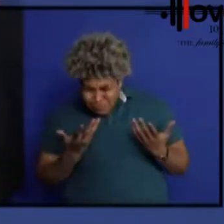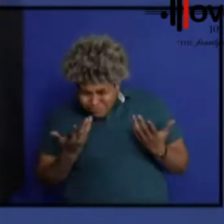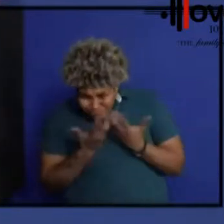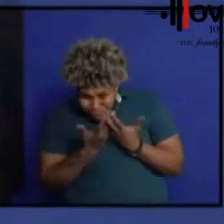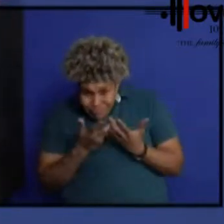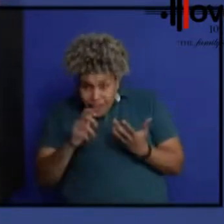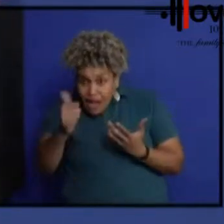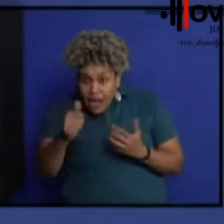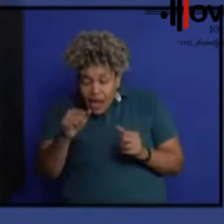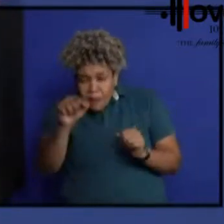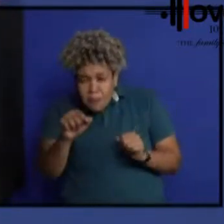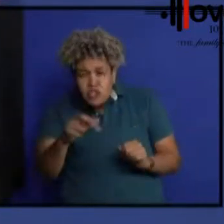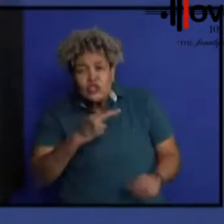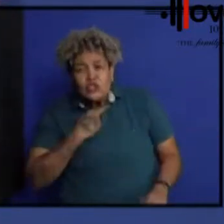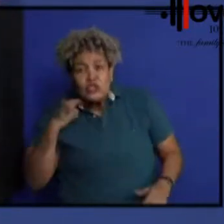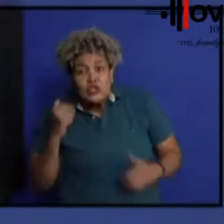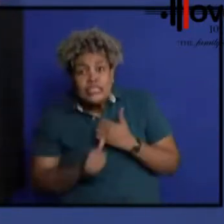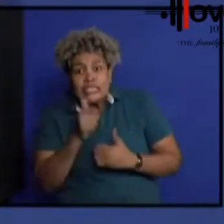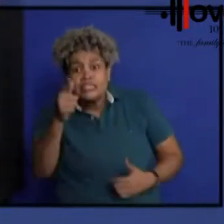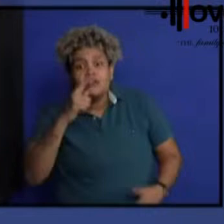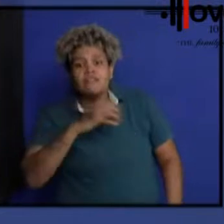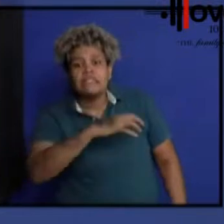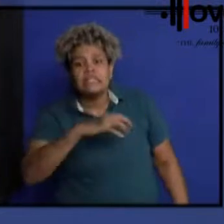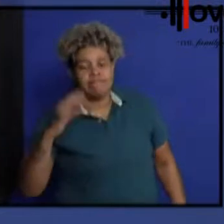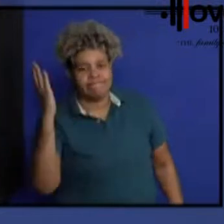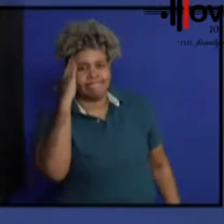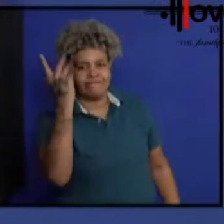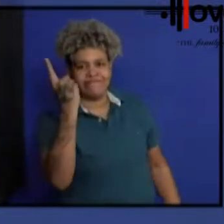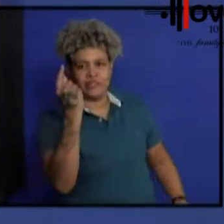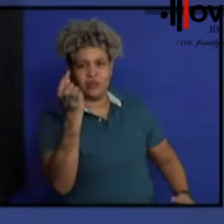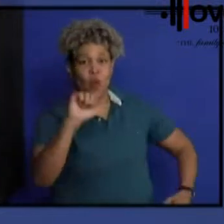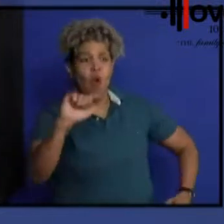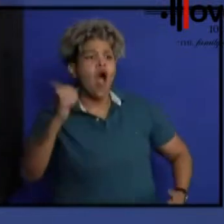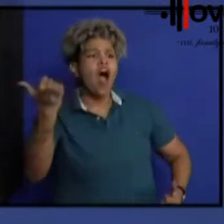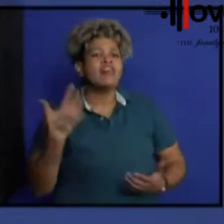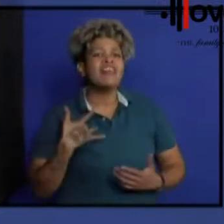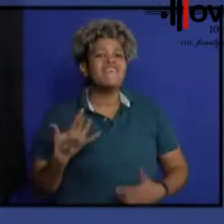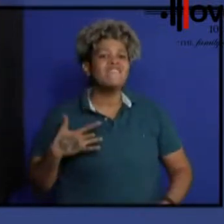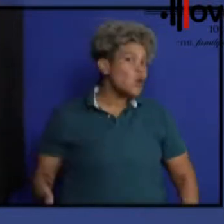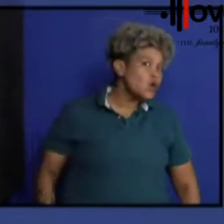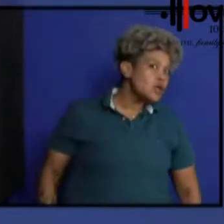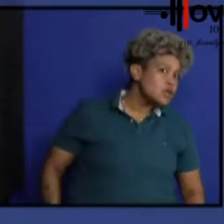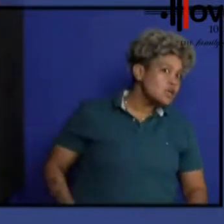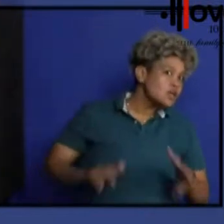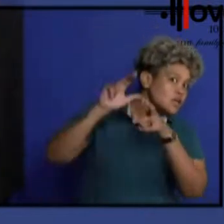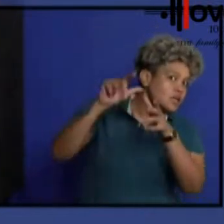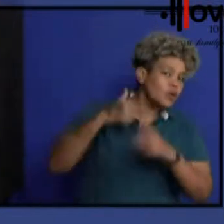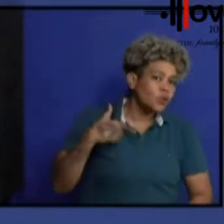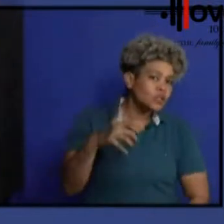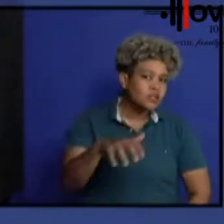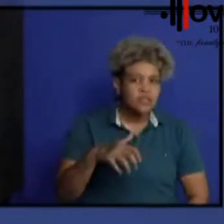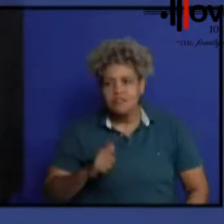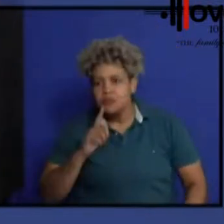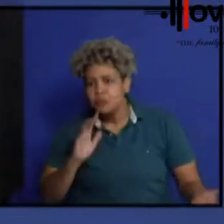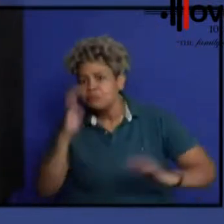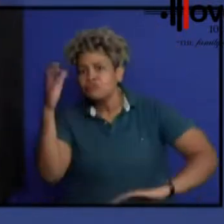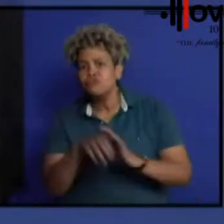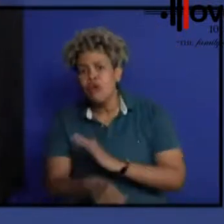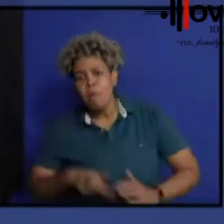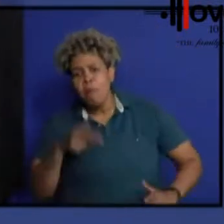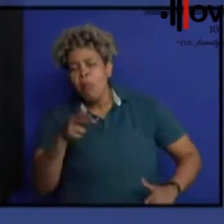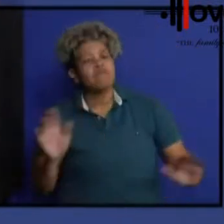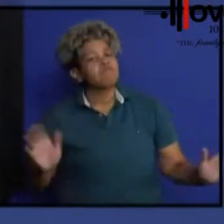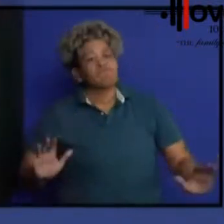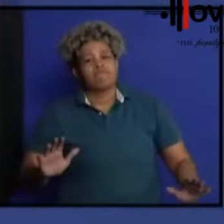any potential threat of looting or any other opportunistic crimes during this period.